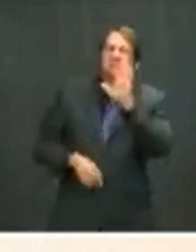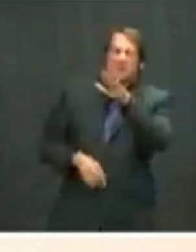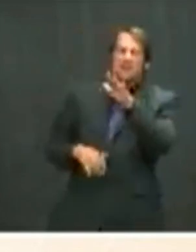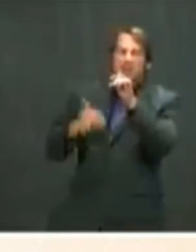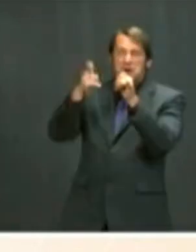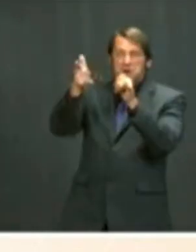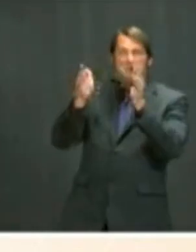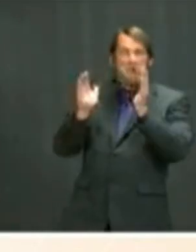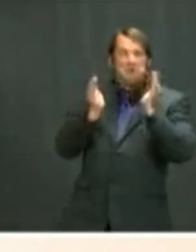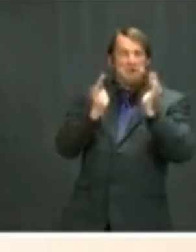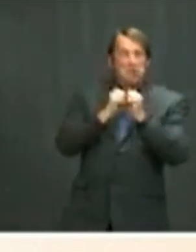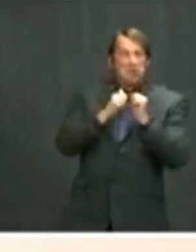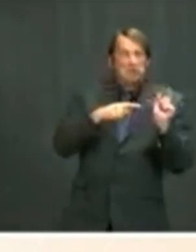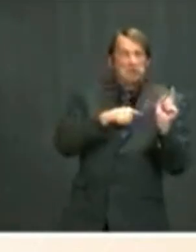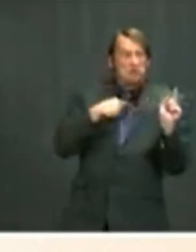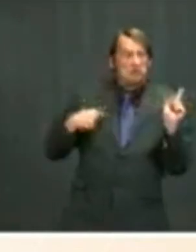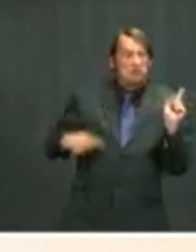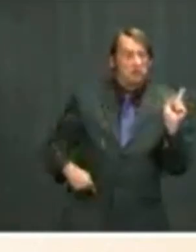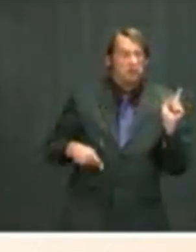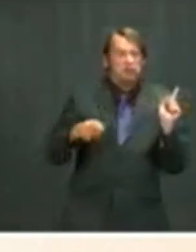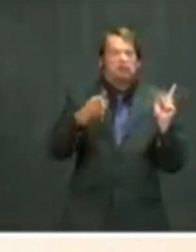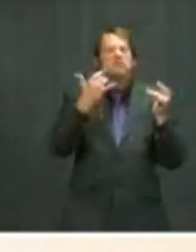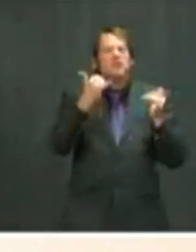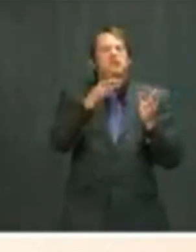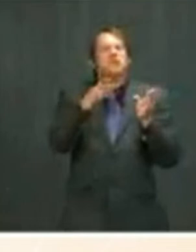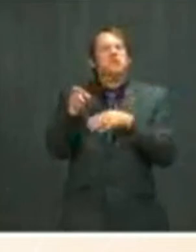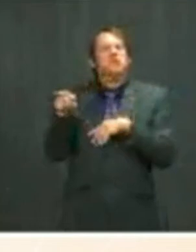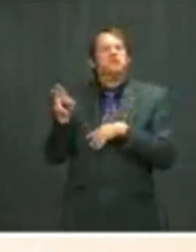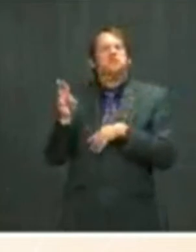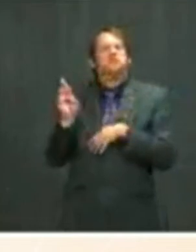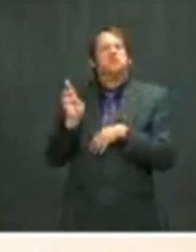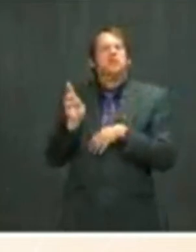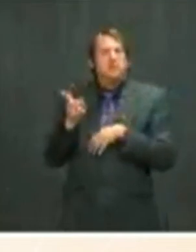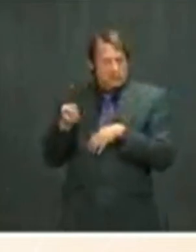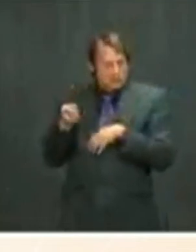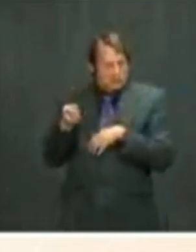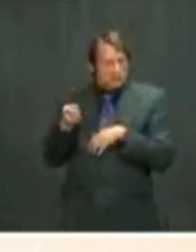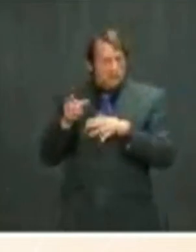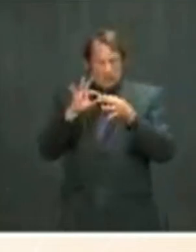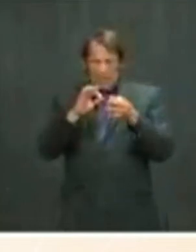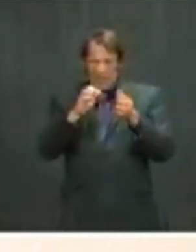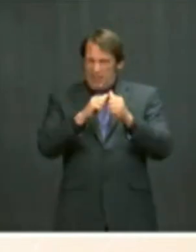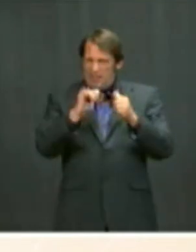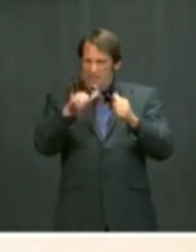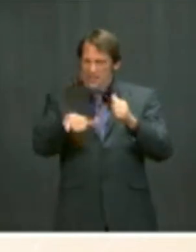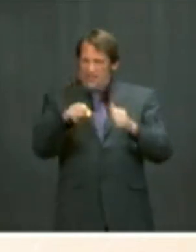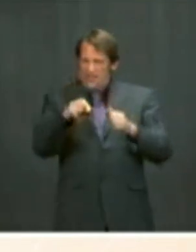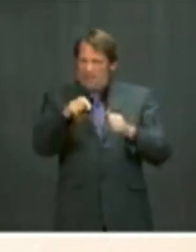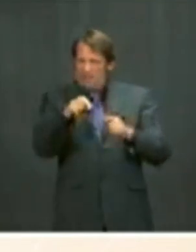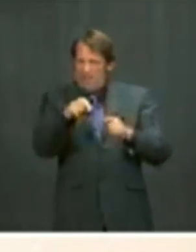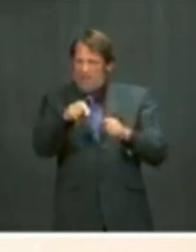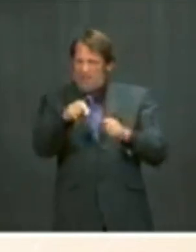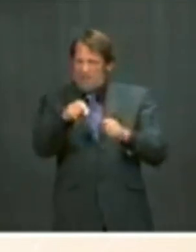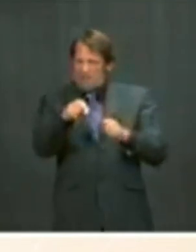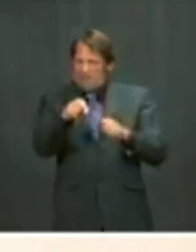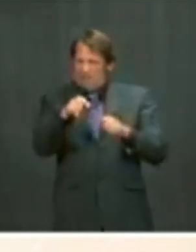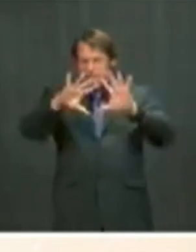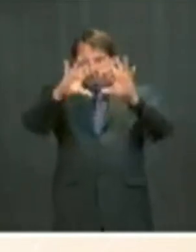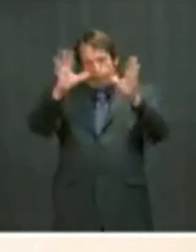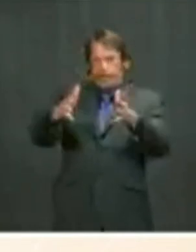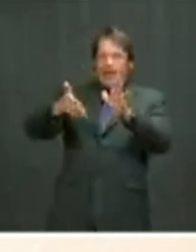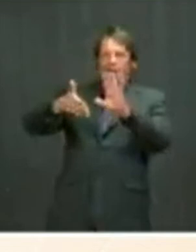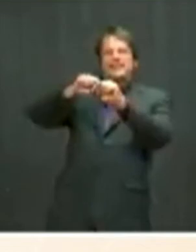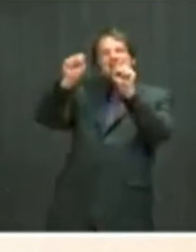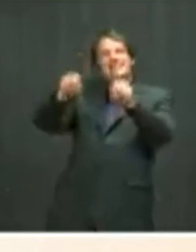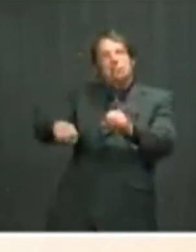selling point with Republicans on infrastructure and perhaps in a way that an appeal in other areas is not going to work? The idea that there's a